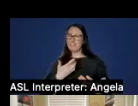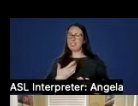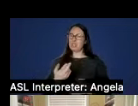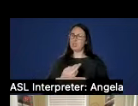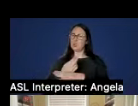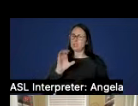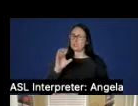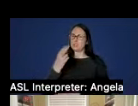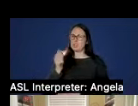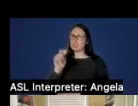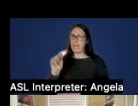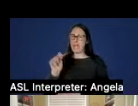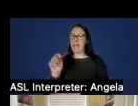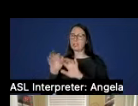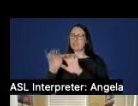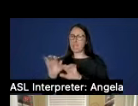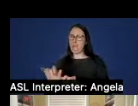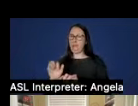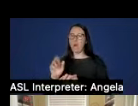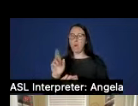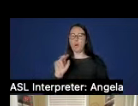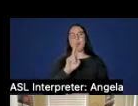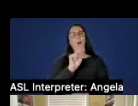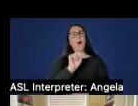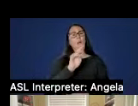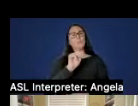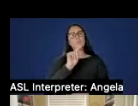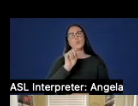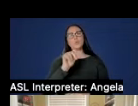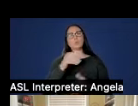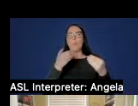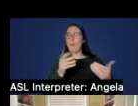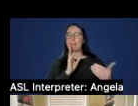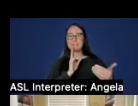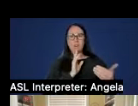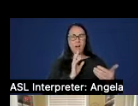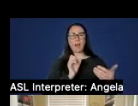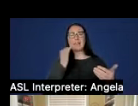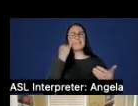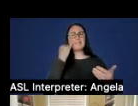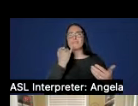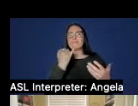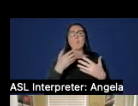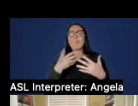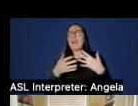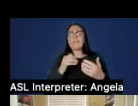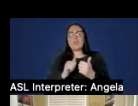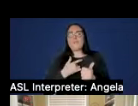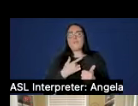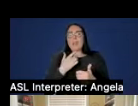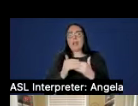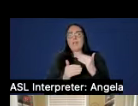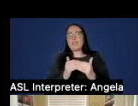unmuting, raising it, however you feel comfortable. If there's any point in this training where you feel like you have